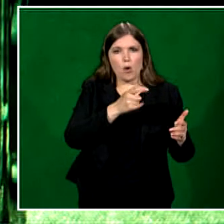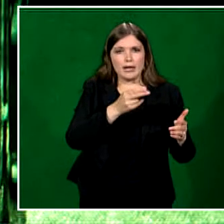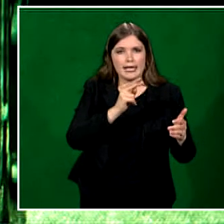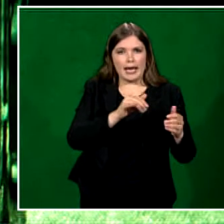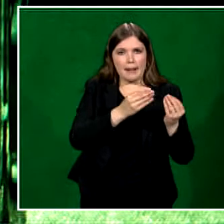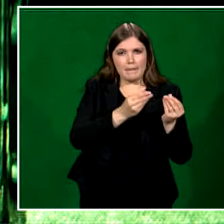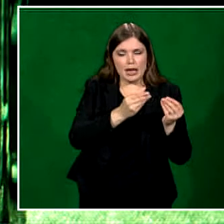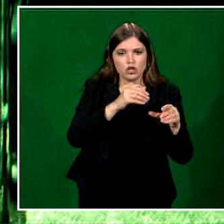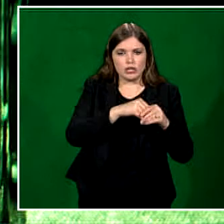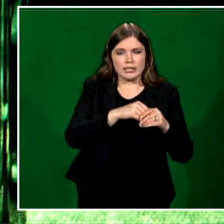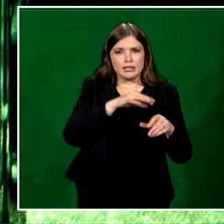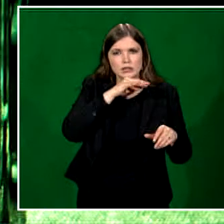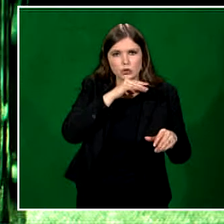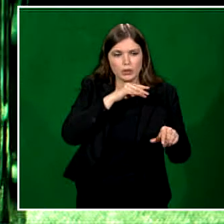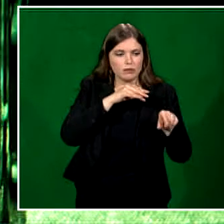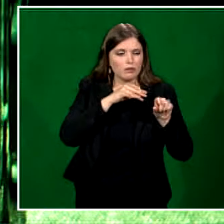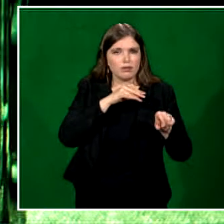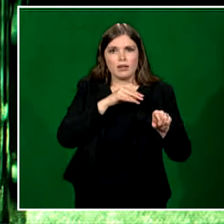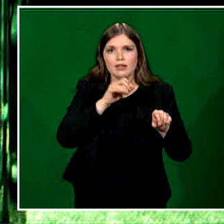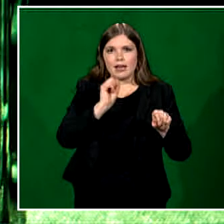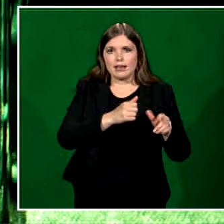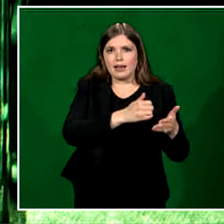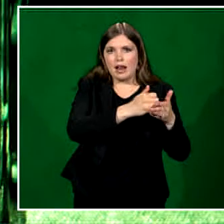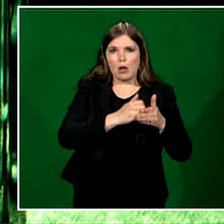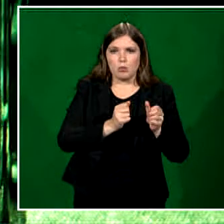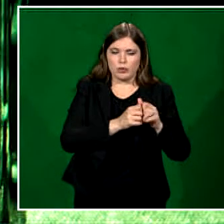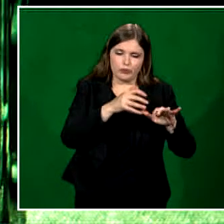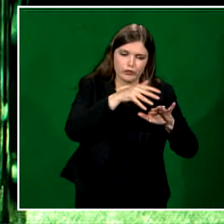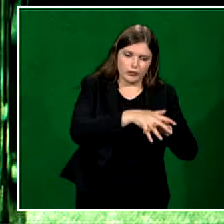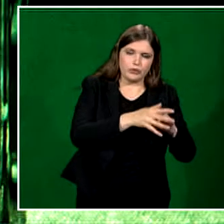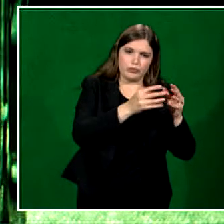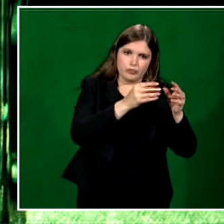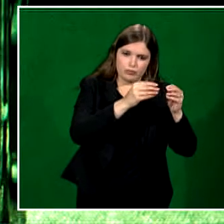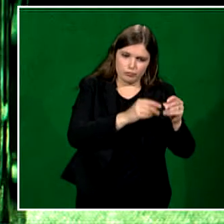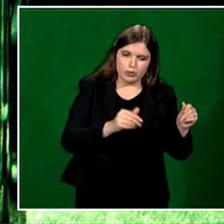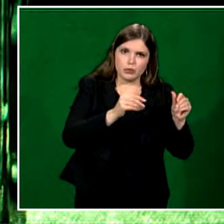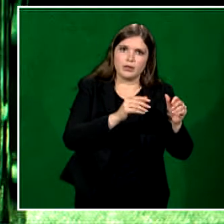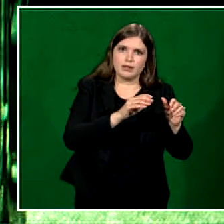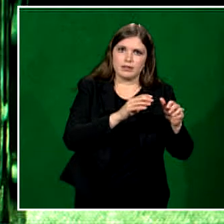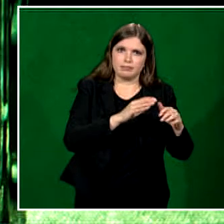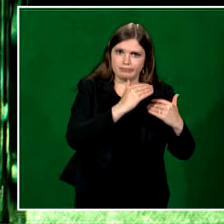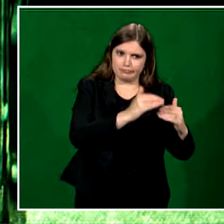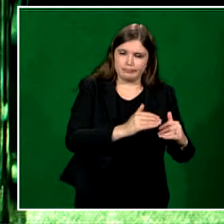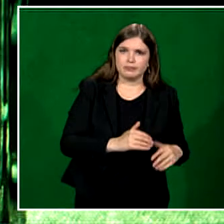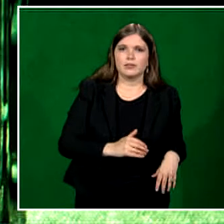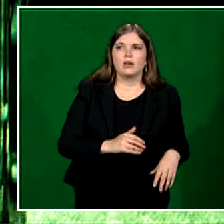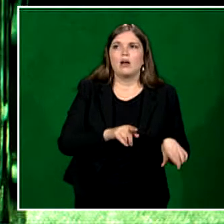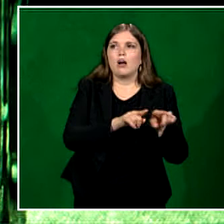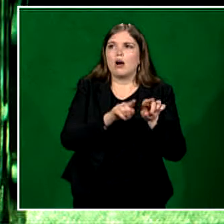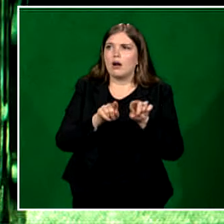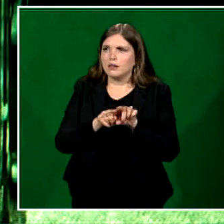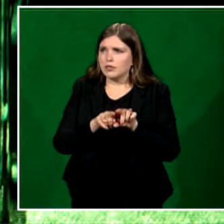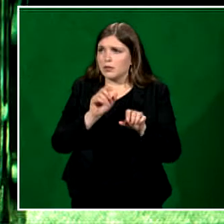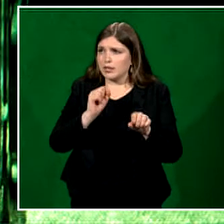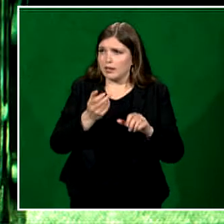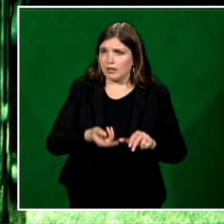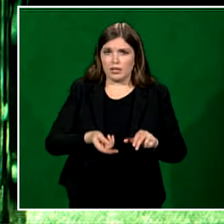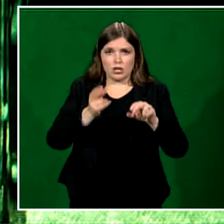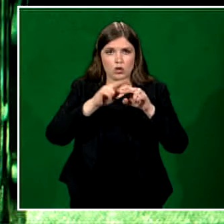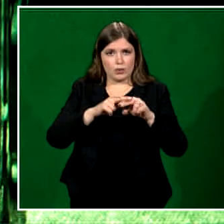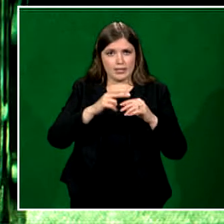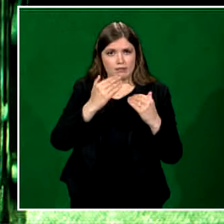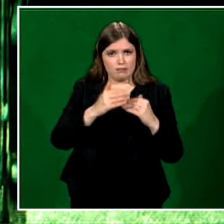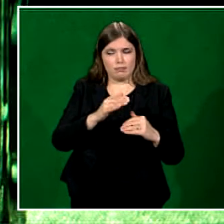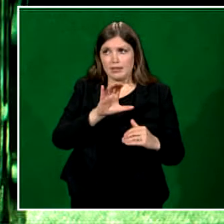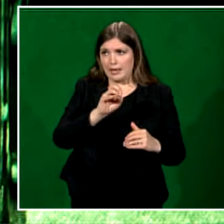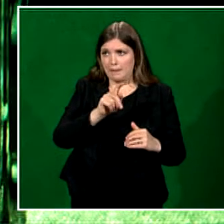soil that helps in aeration and infiltration capacity. Biochar improves cation exchange capacity, helps